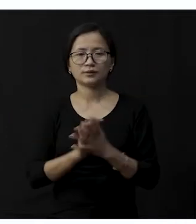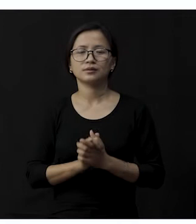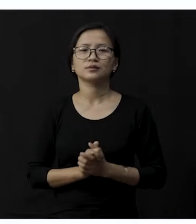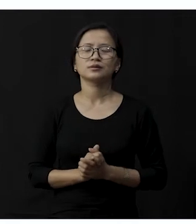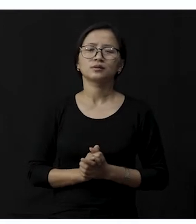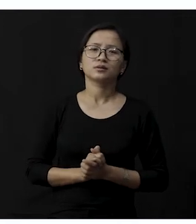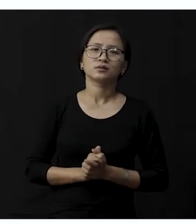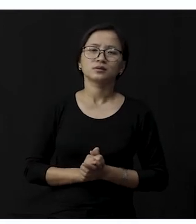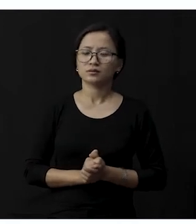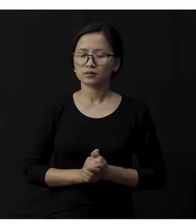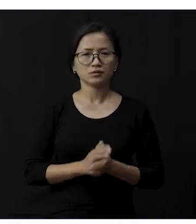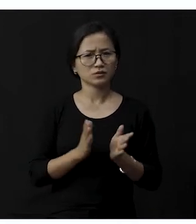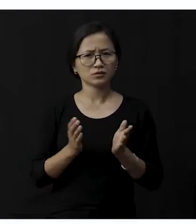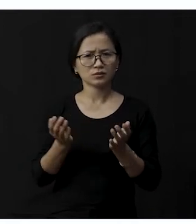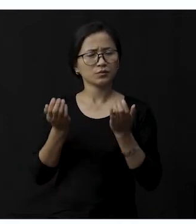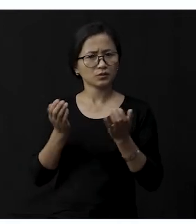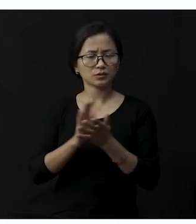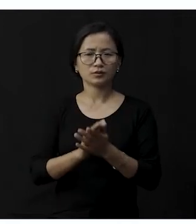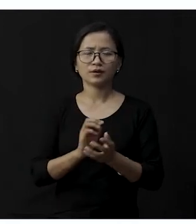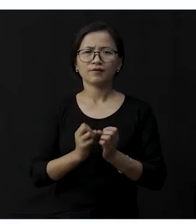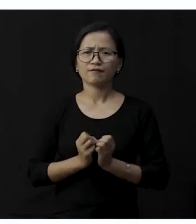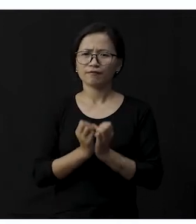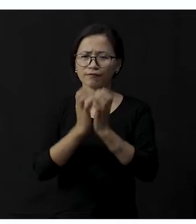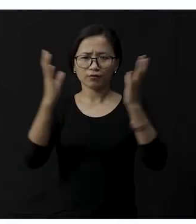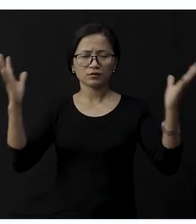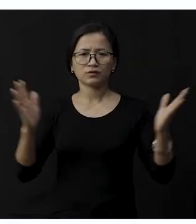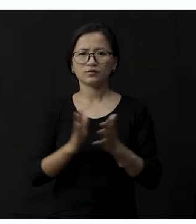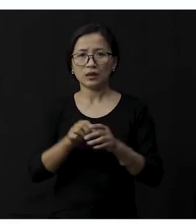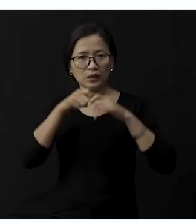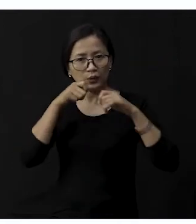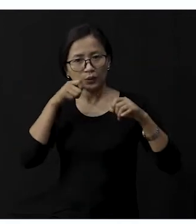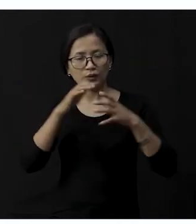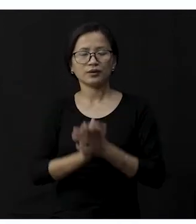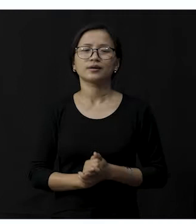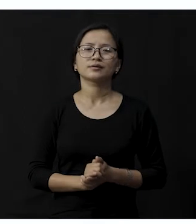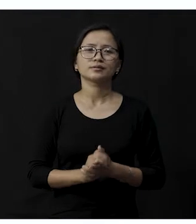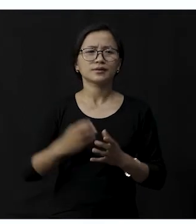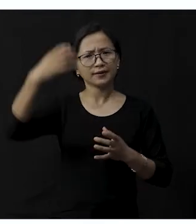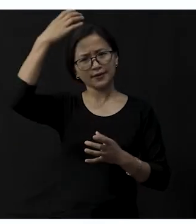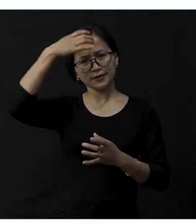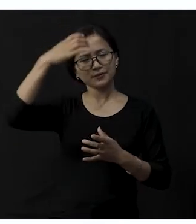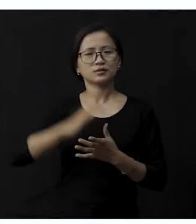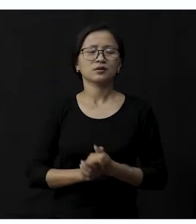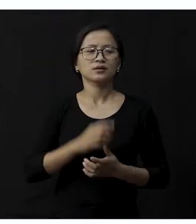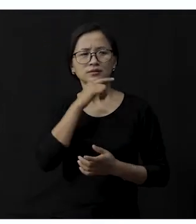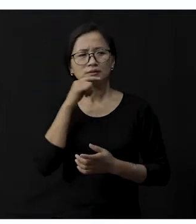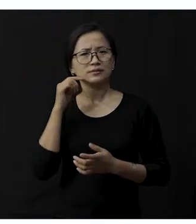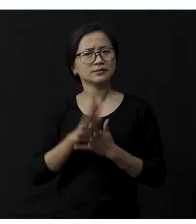parties are supposed to be full of balloons and caps, so I see red and